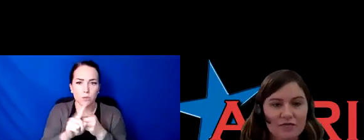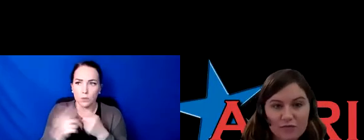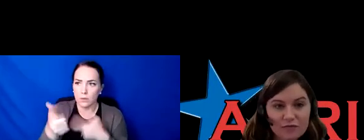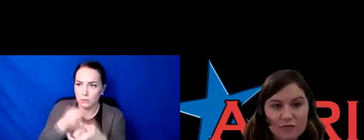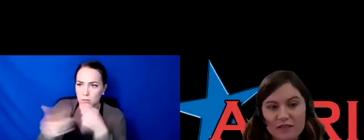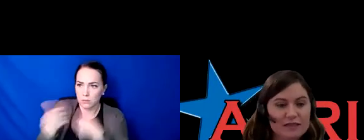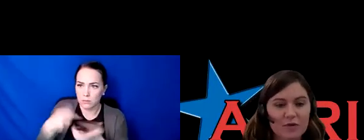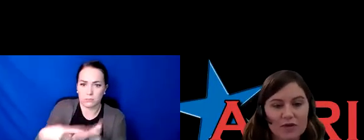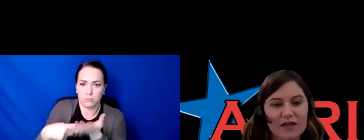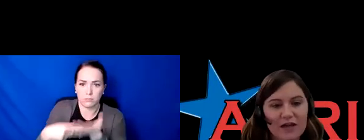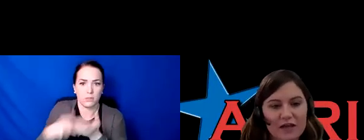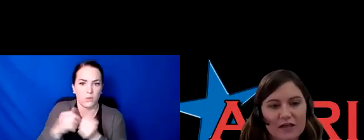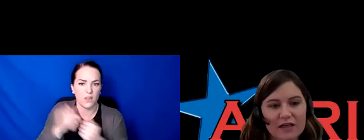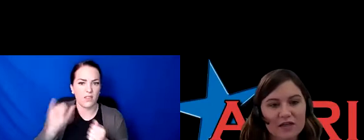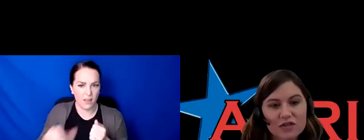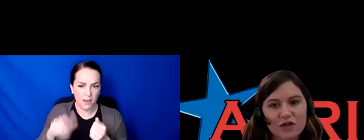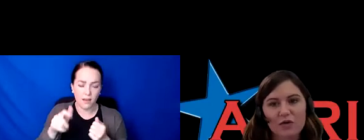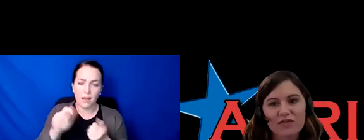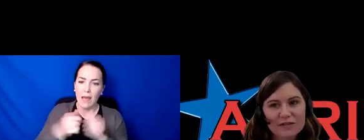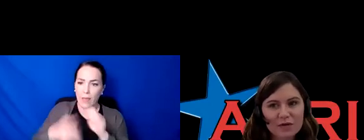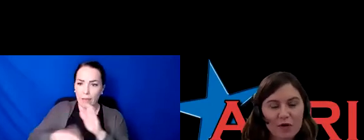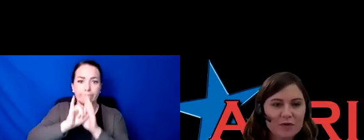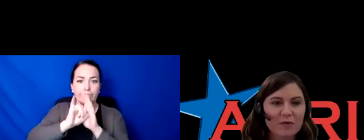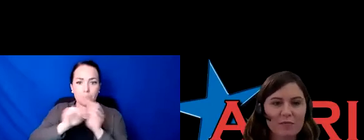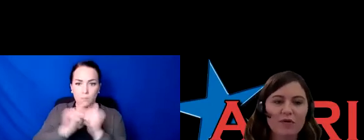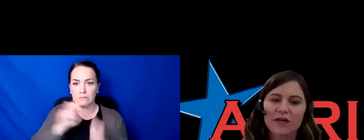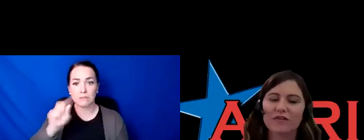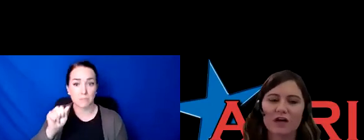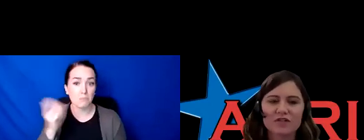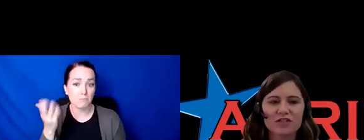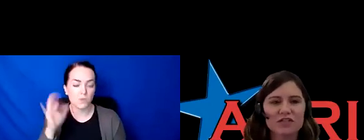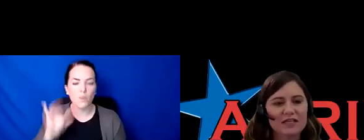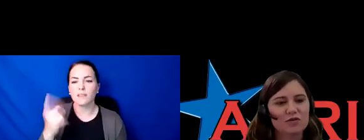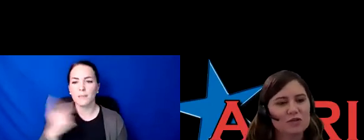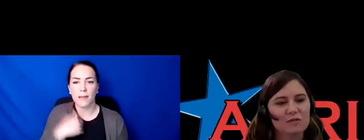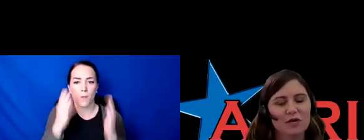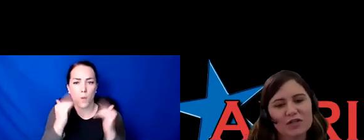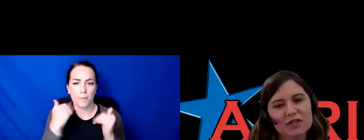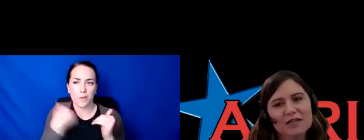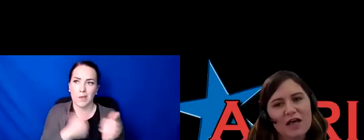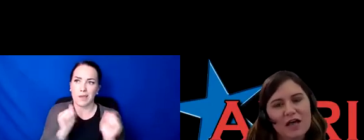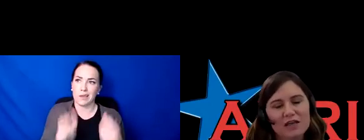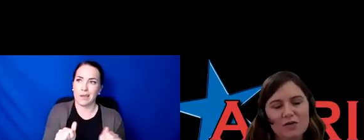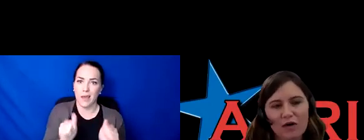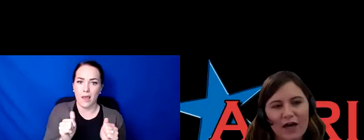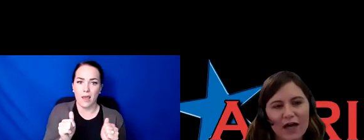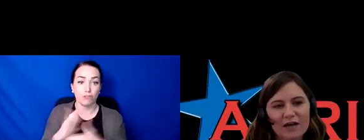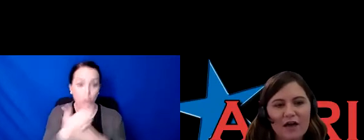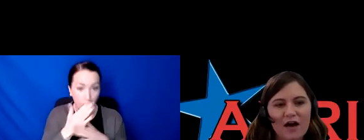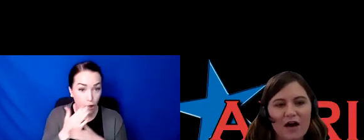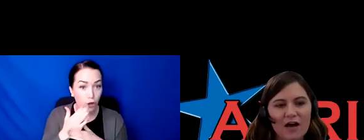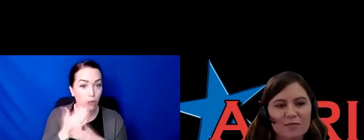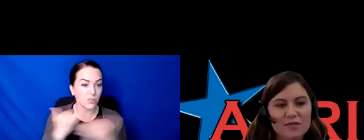identity of a disability and that kind of thing? So that's what I'm hoping that we can pull out of the conversation today. Those are some of the questions that you all